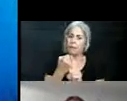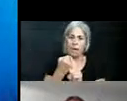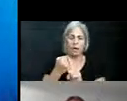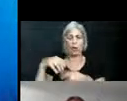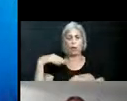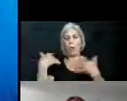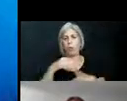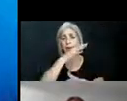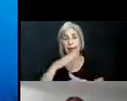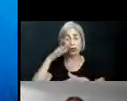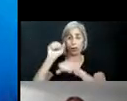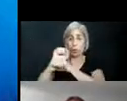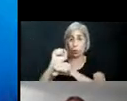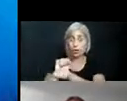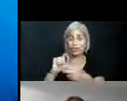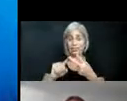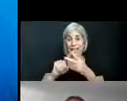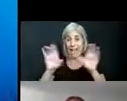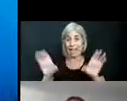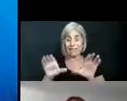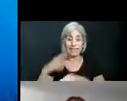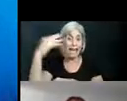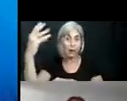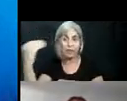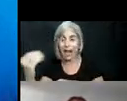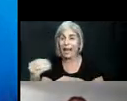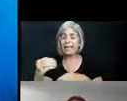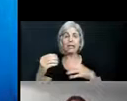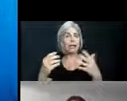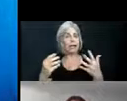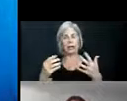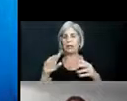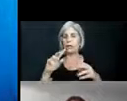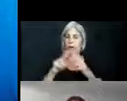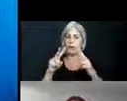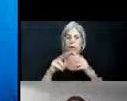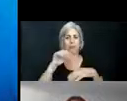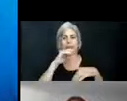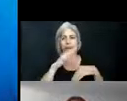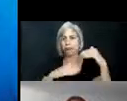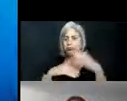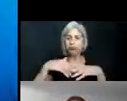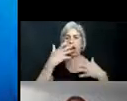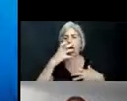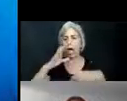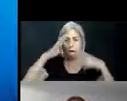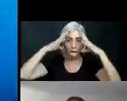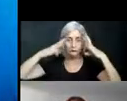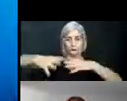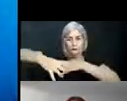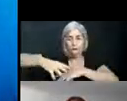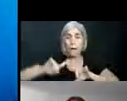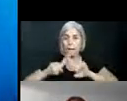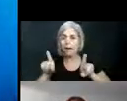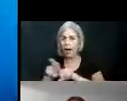workers and doing activities outside. not only is it just obviously more uncomfortable to be in hotter weather, but it can also